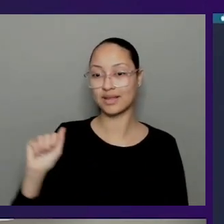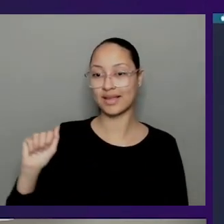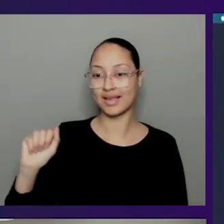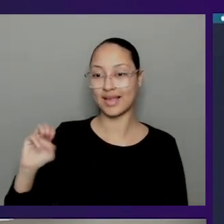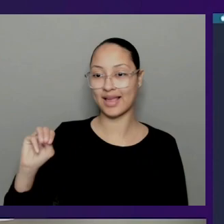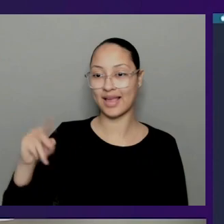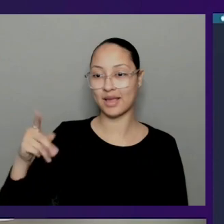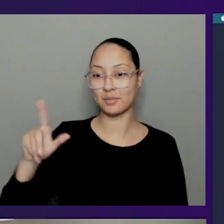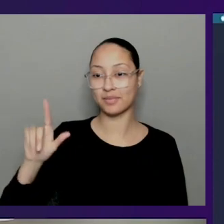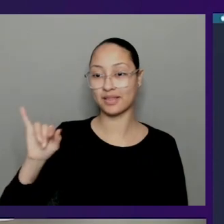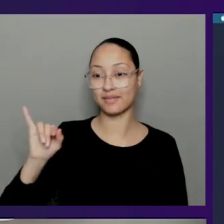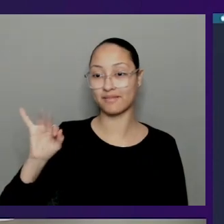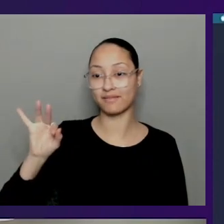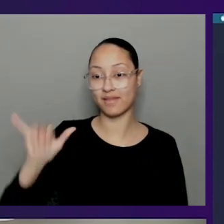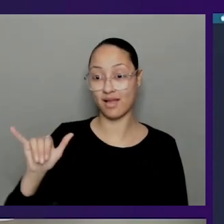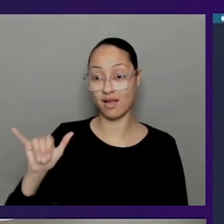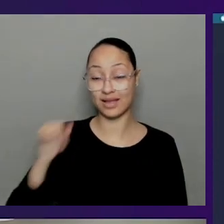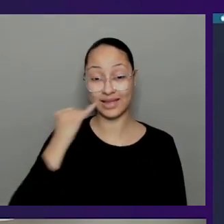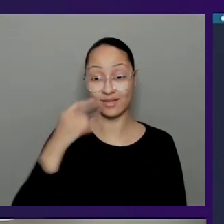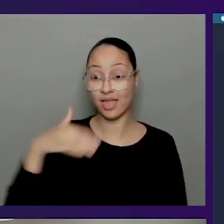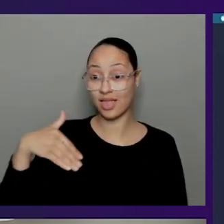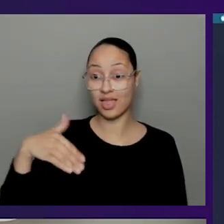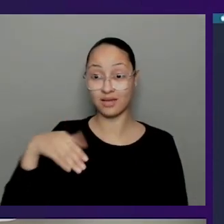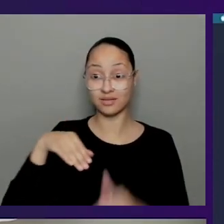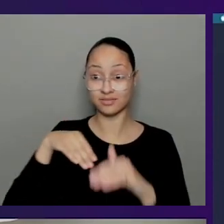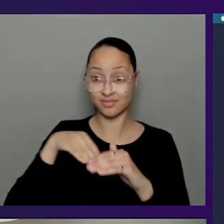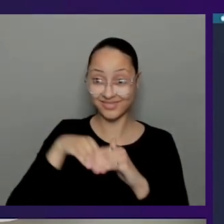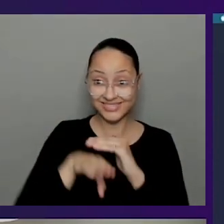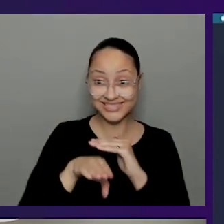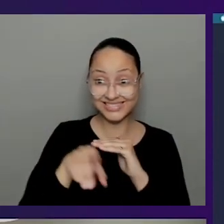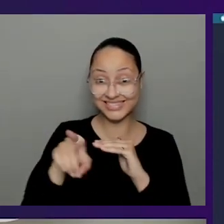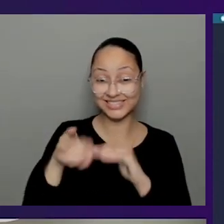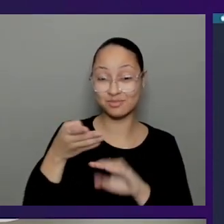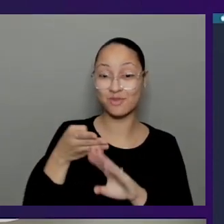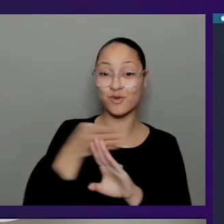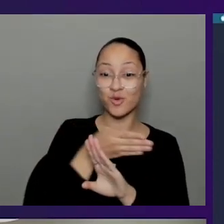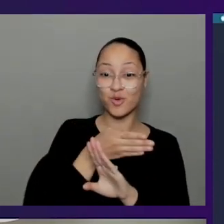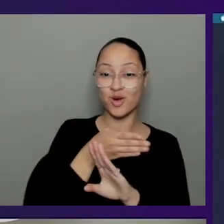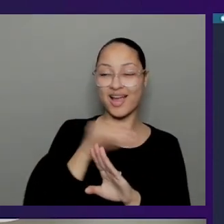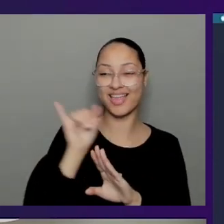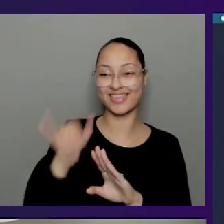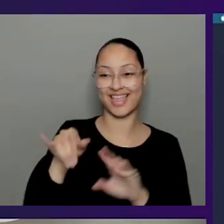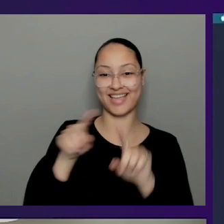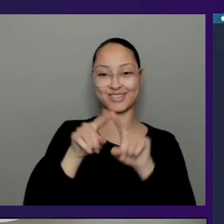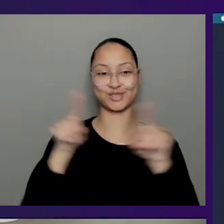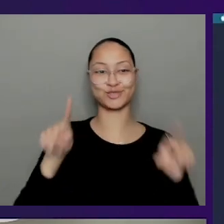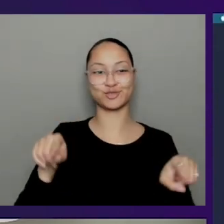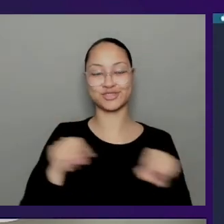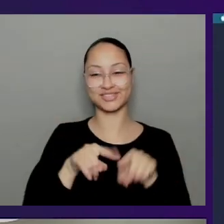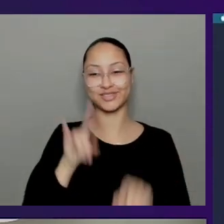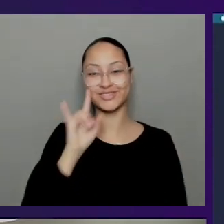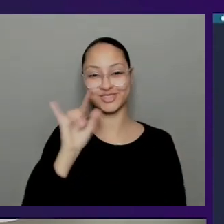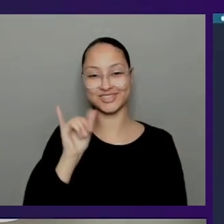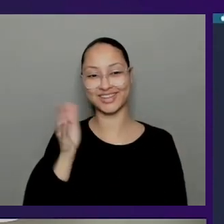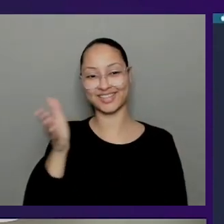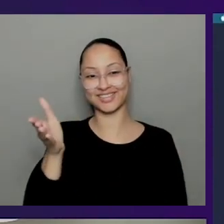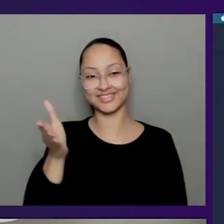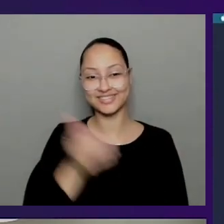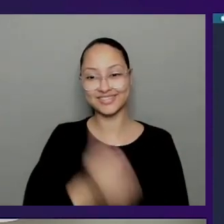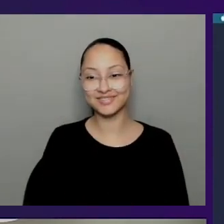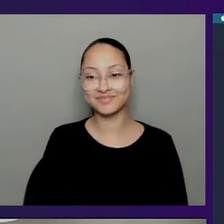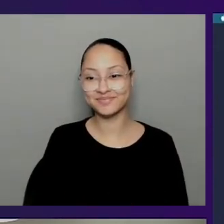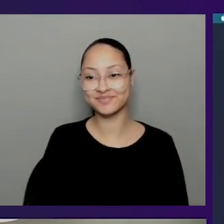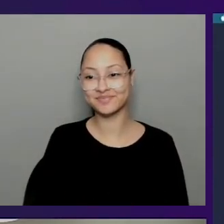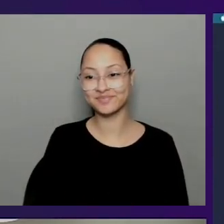Now, if you've never visited AWS Amplify before, this is the screen that you'll be greeted with. And we're going to go